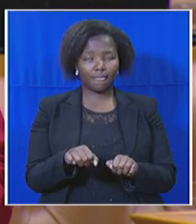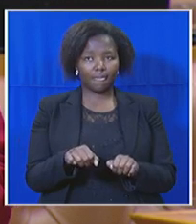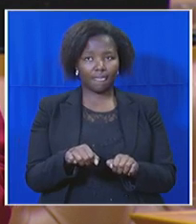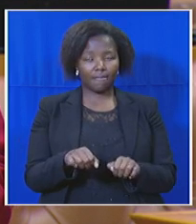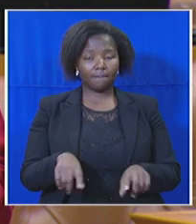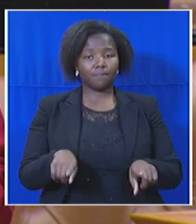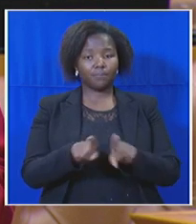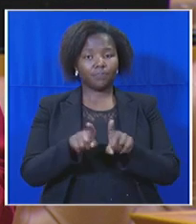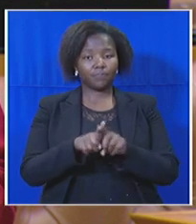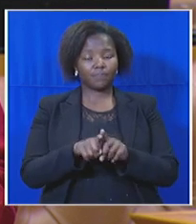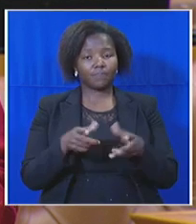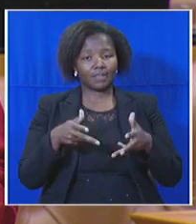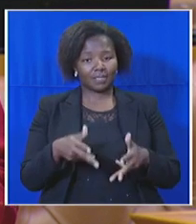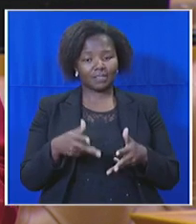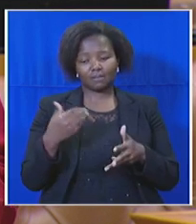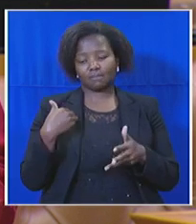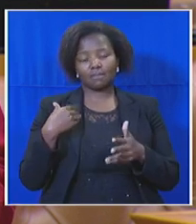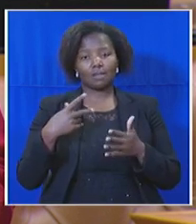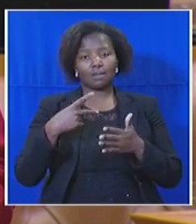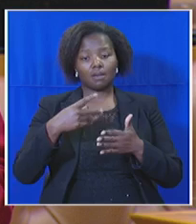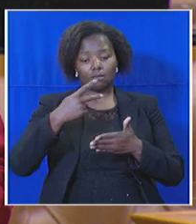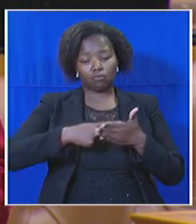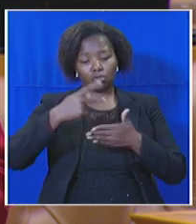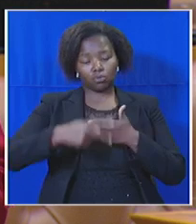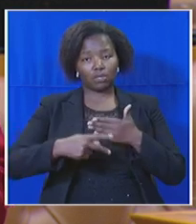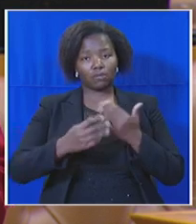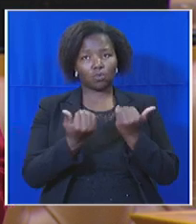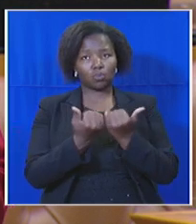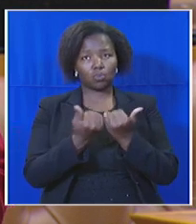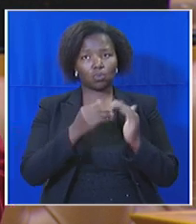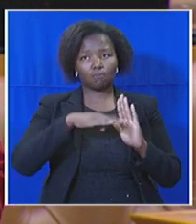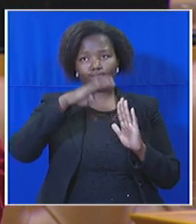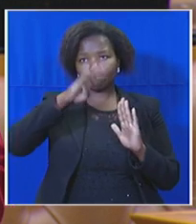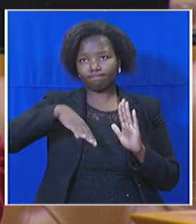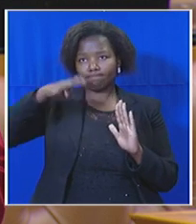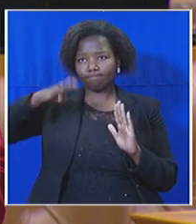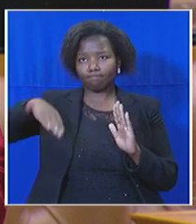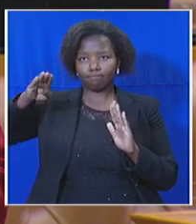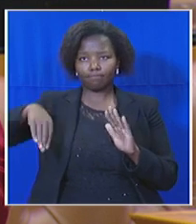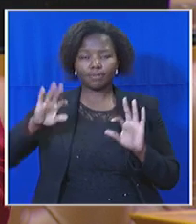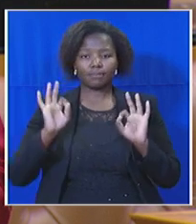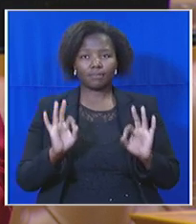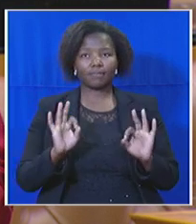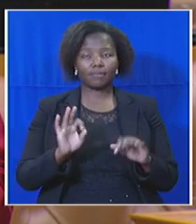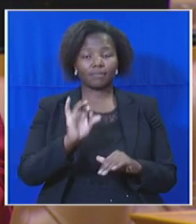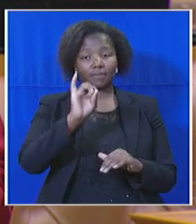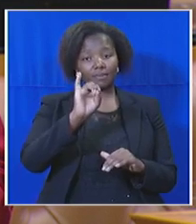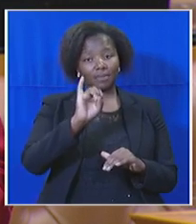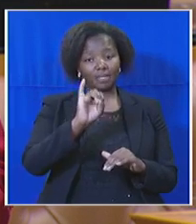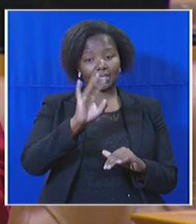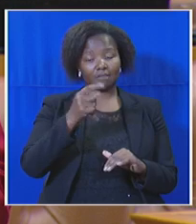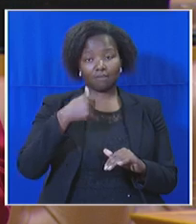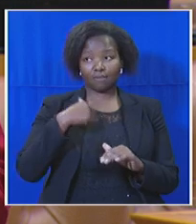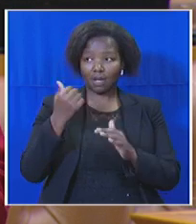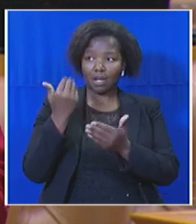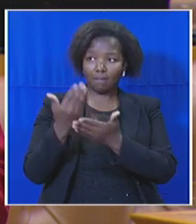led project of painting the school last year. All blocks painted inside and outside. If the above-mentioned application can be